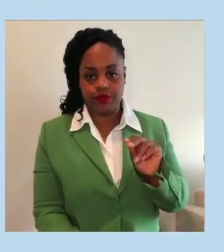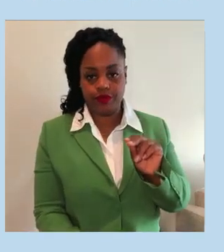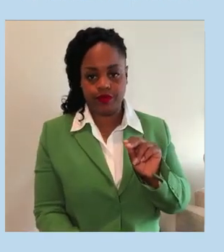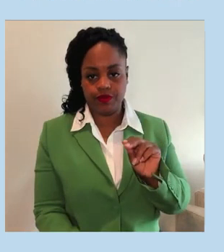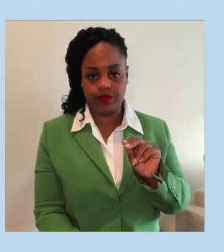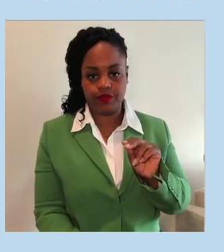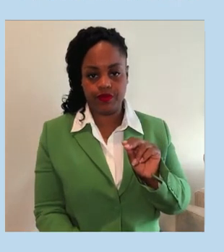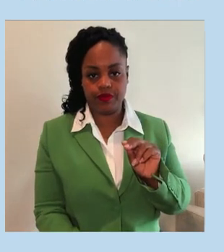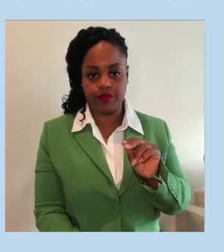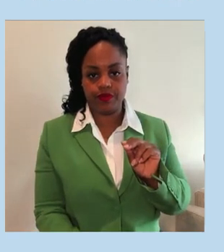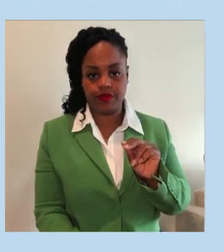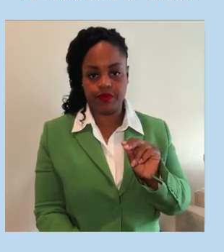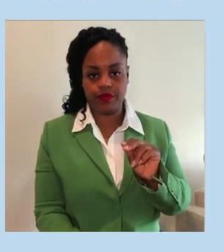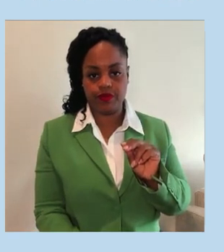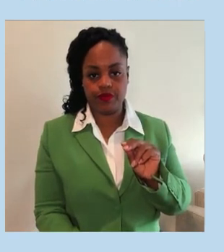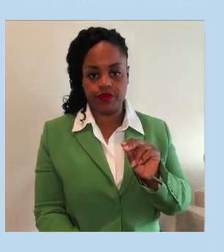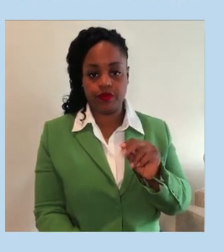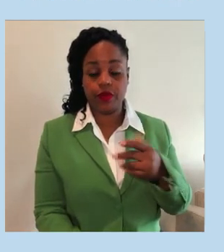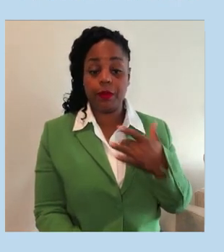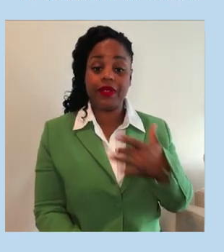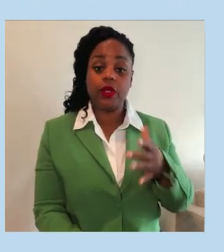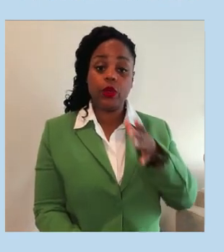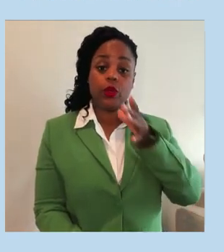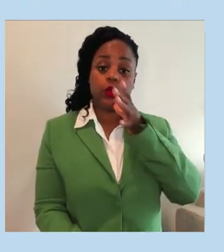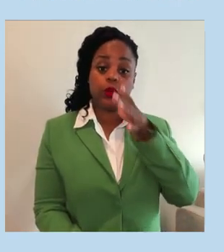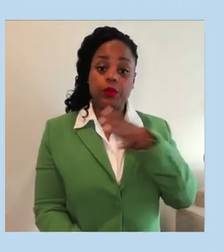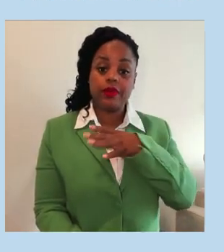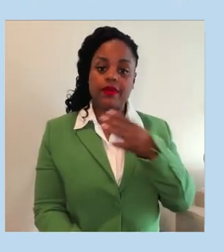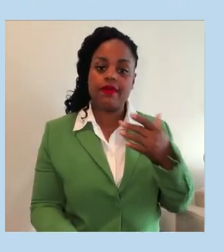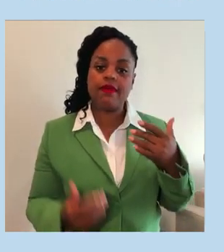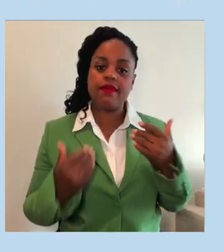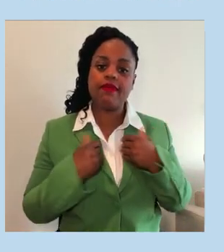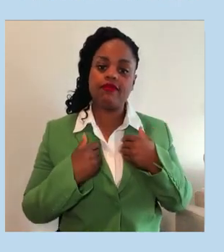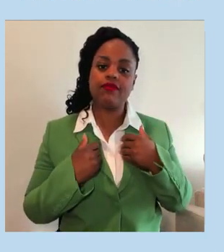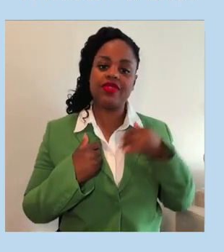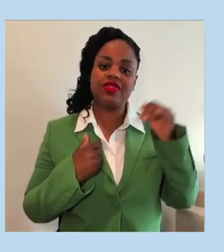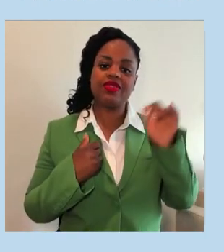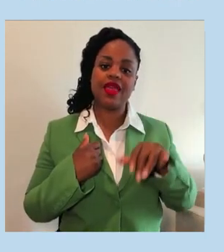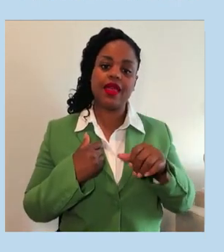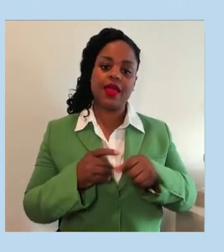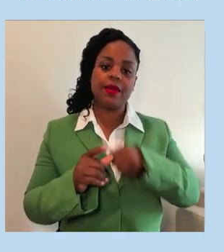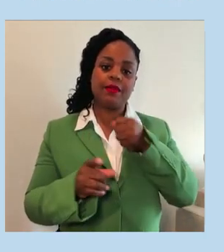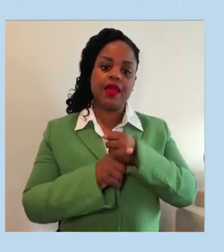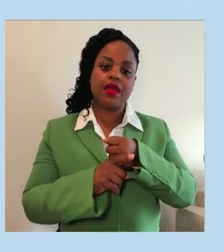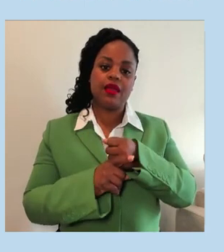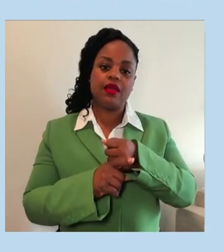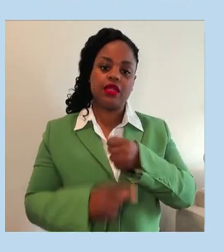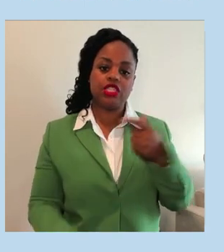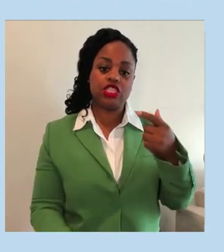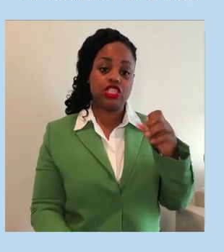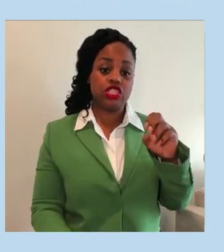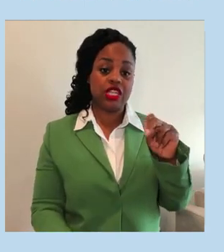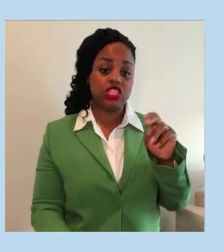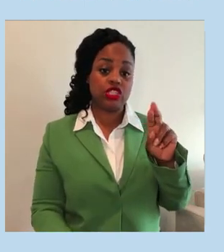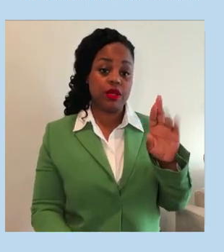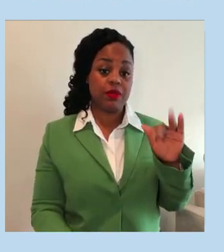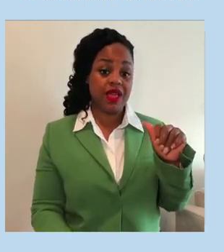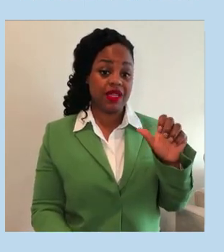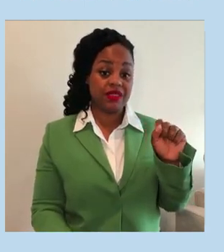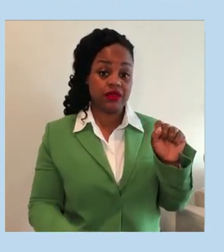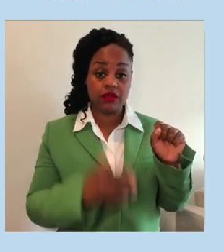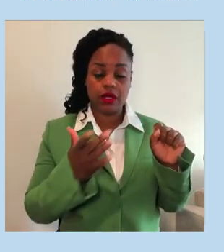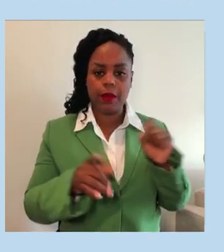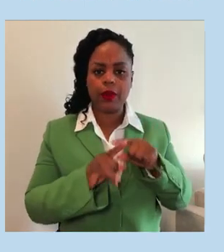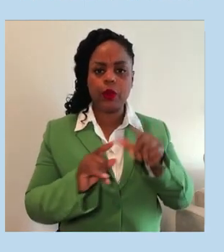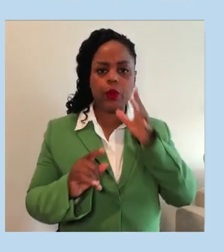most women are experiencing a gender bias and they're unaware that they're experiencing these things. So we need to be able to invest in our education, because